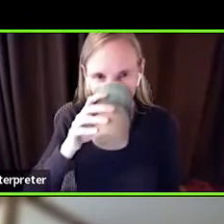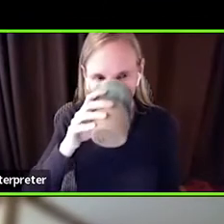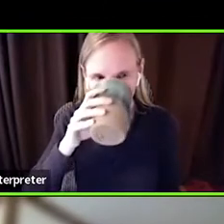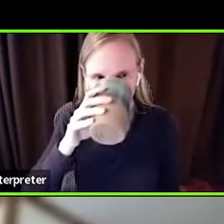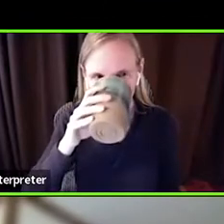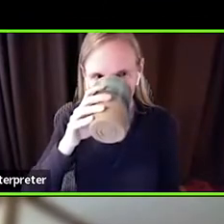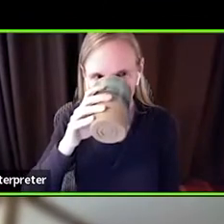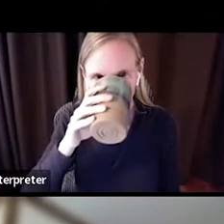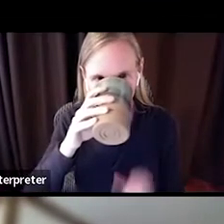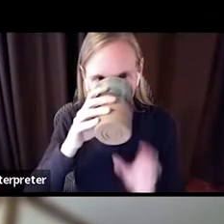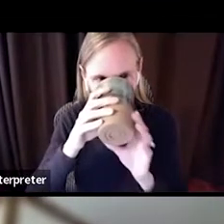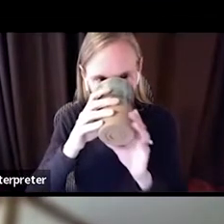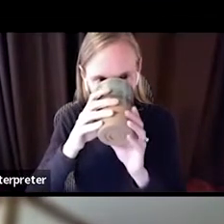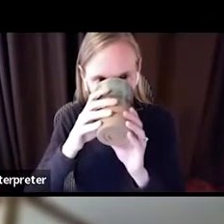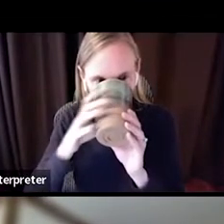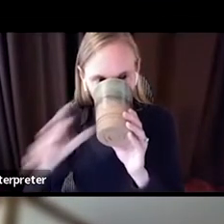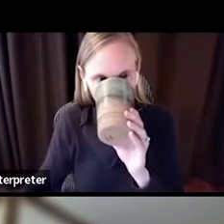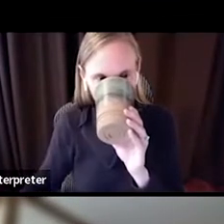there could be